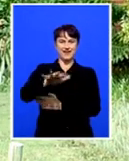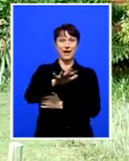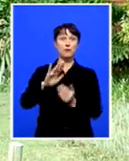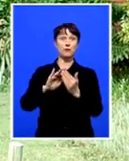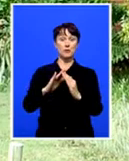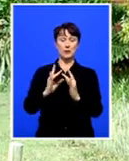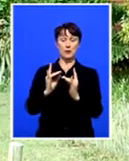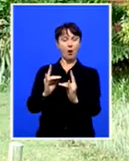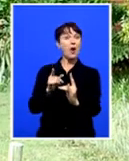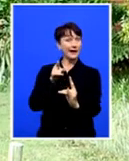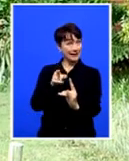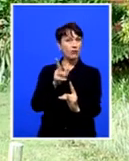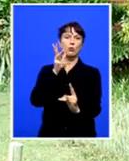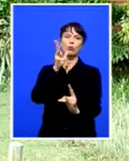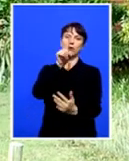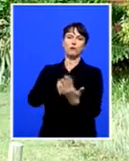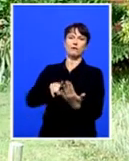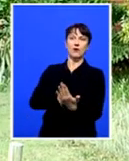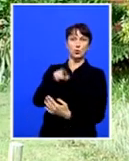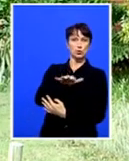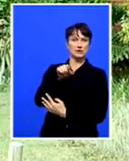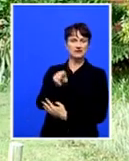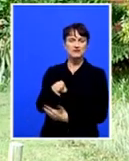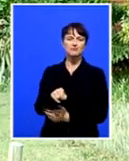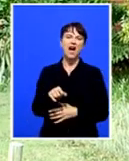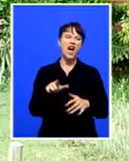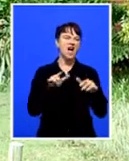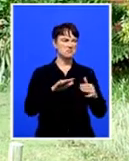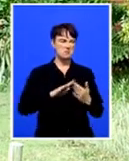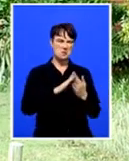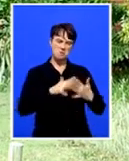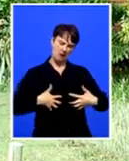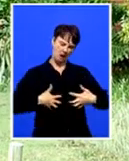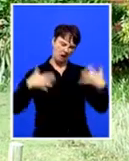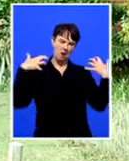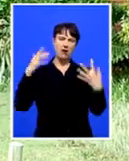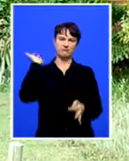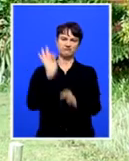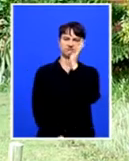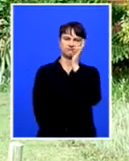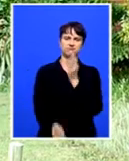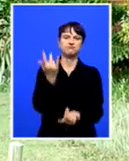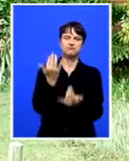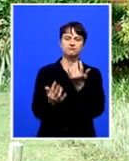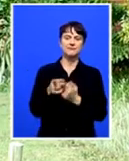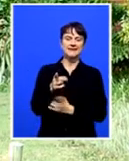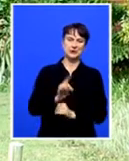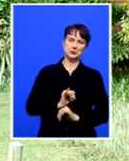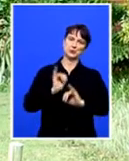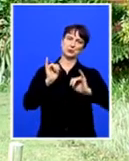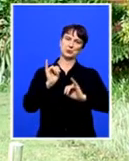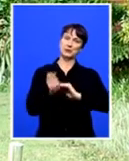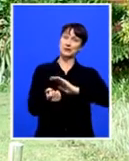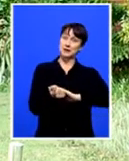which is also a voting station, was set alight by angry community members. Now, of course, what happened at that station, Blaine,